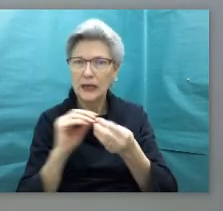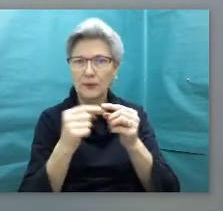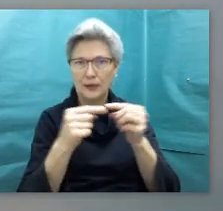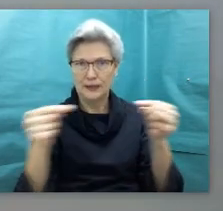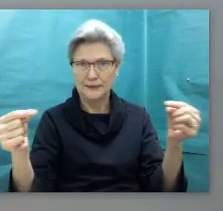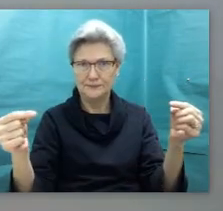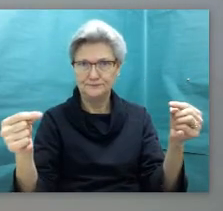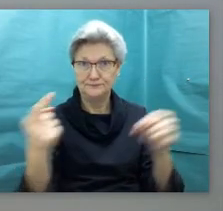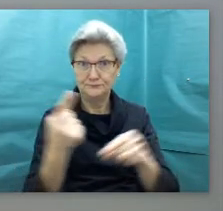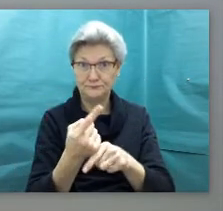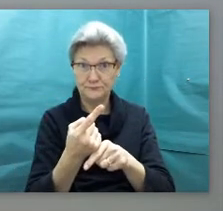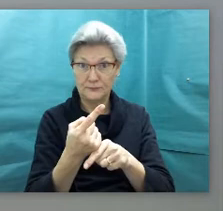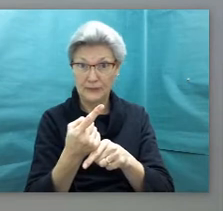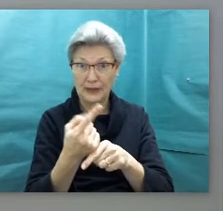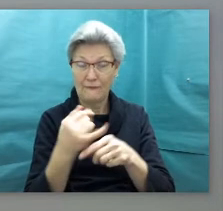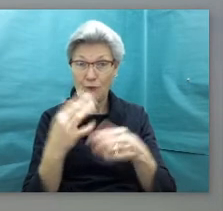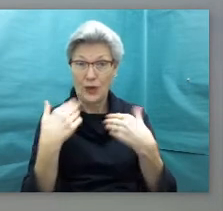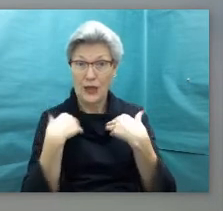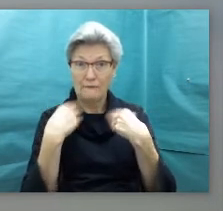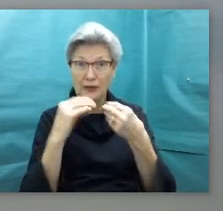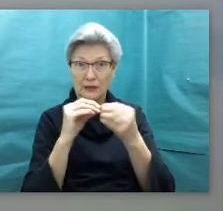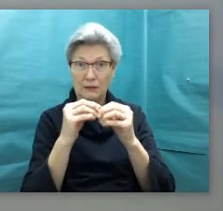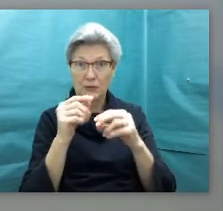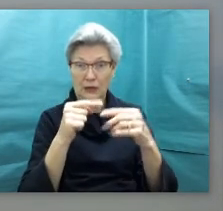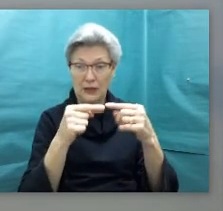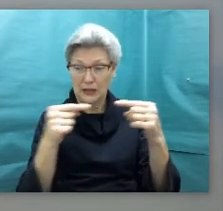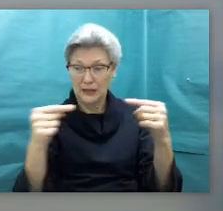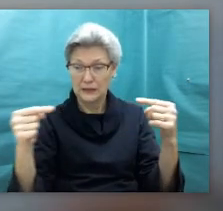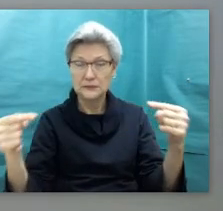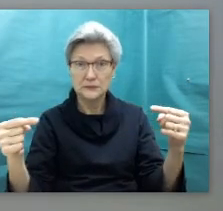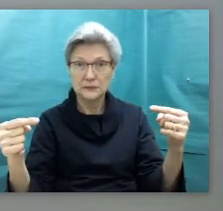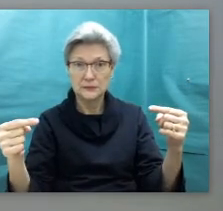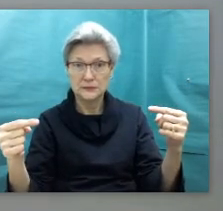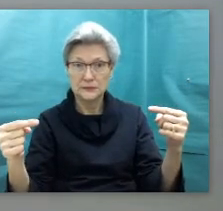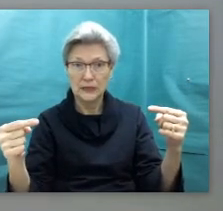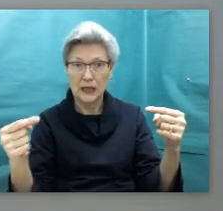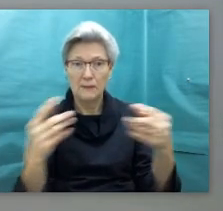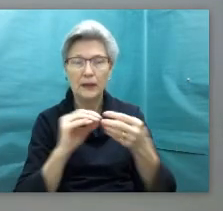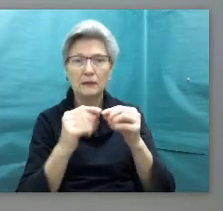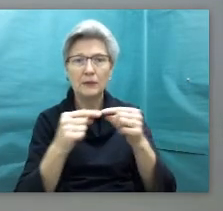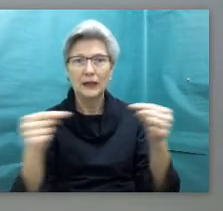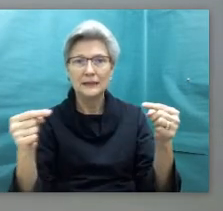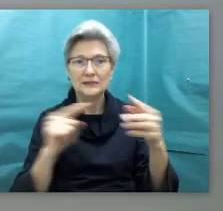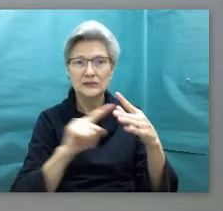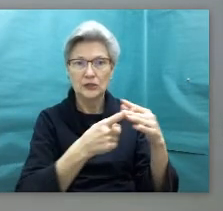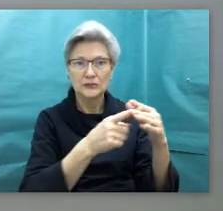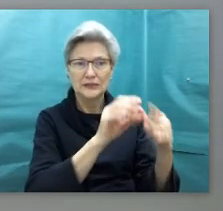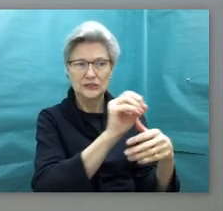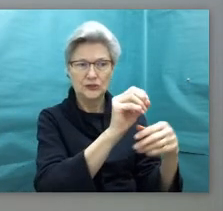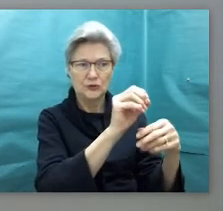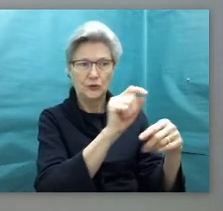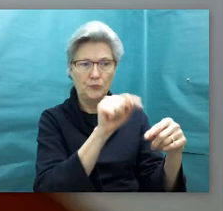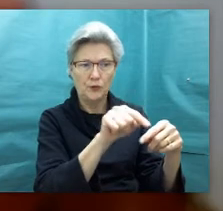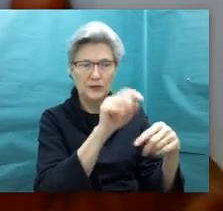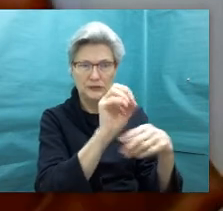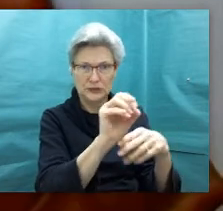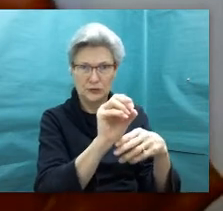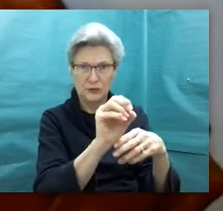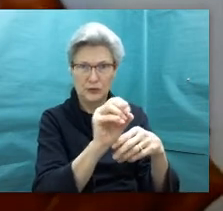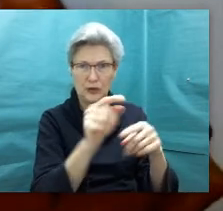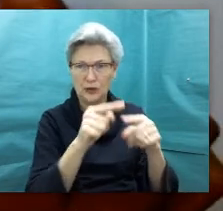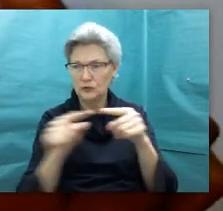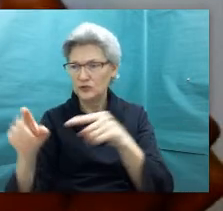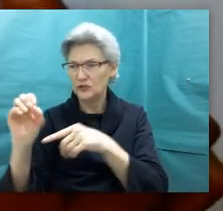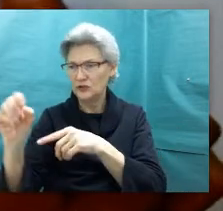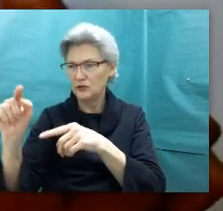number line, right? If we have a number line here, and my number line starts at 0 and 0/10ths and moves all the way to